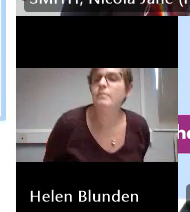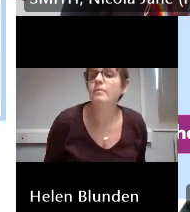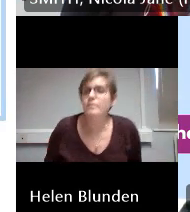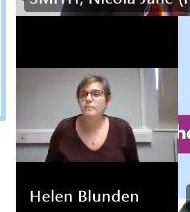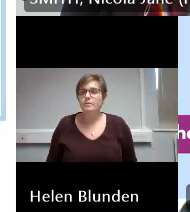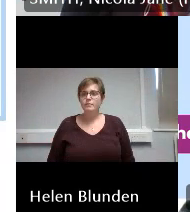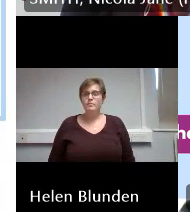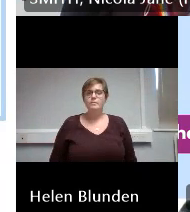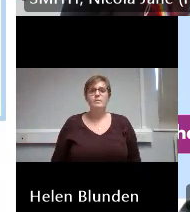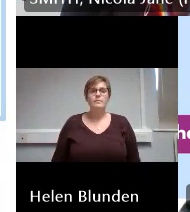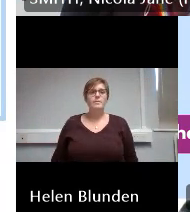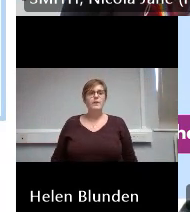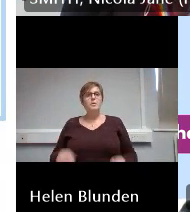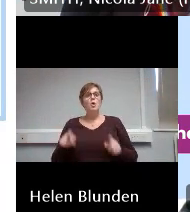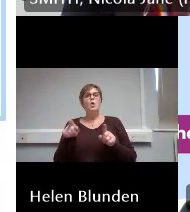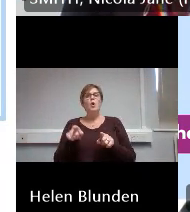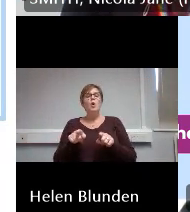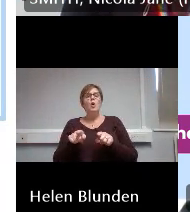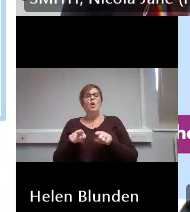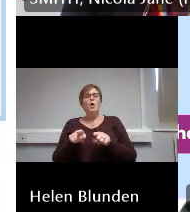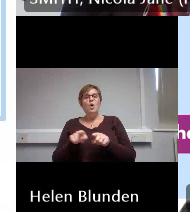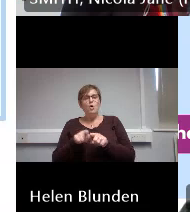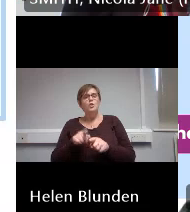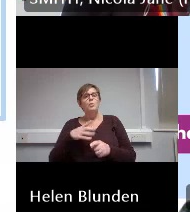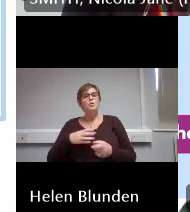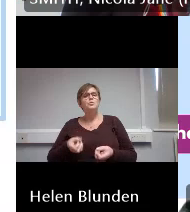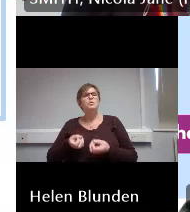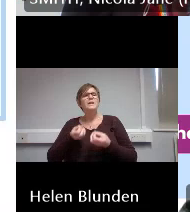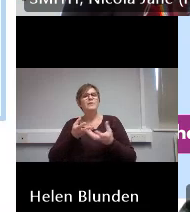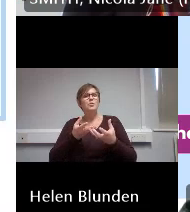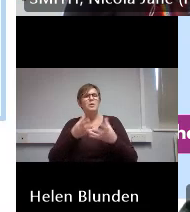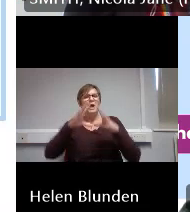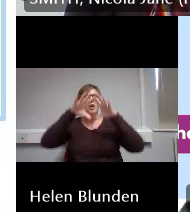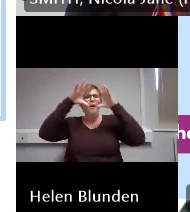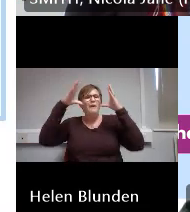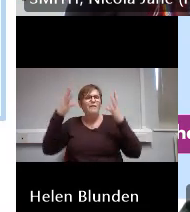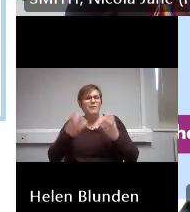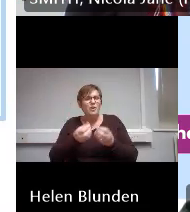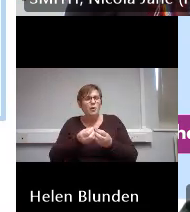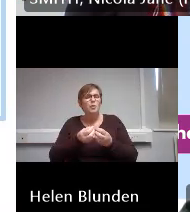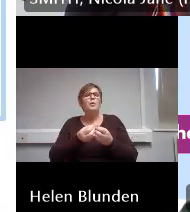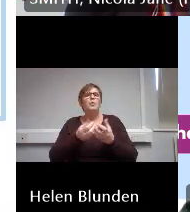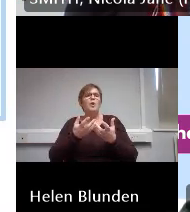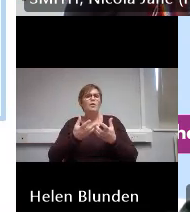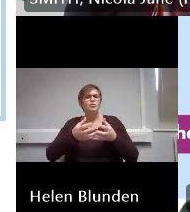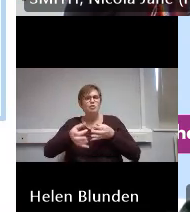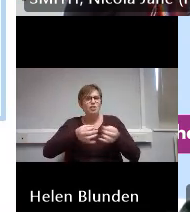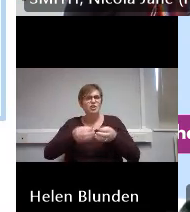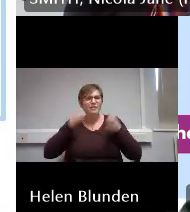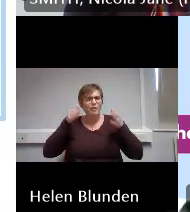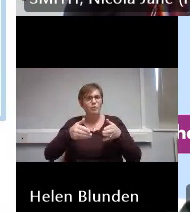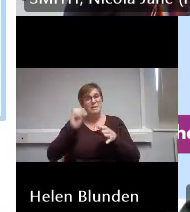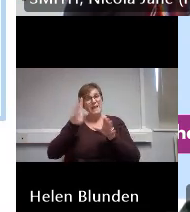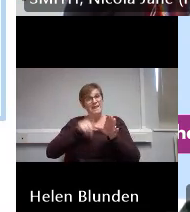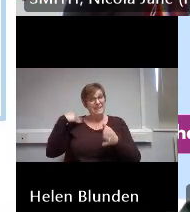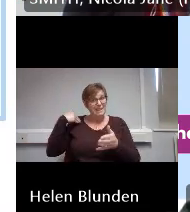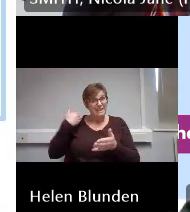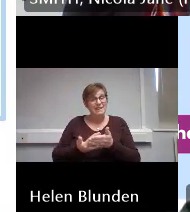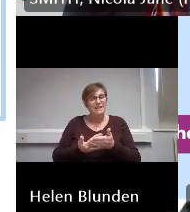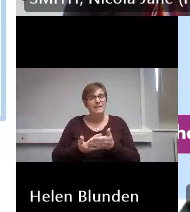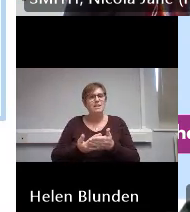So we also wanted to give you an overview of the strategic focus over the last 10 years that there has been